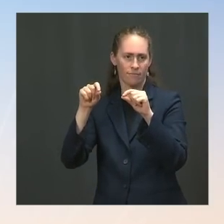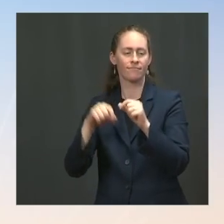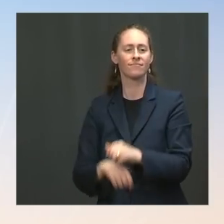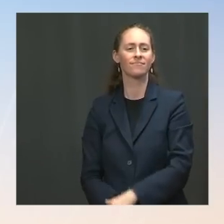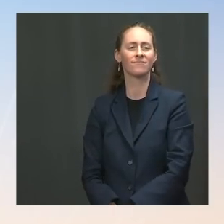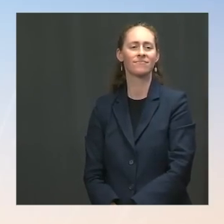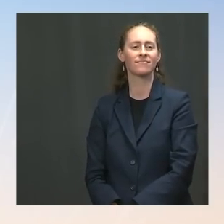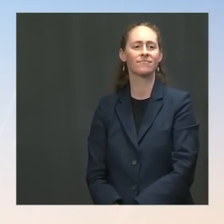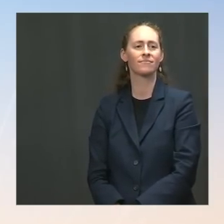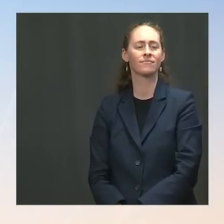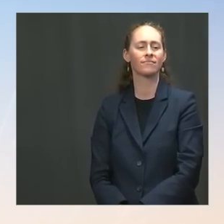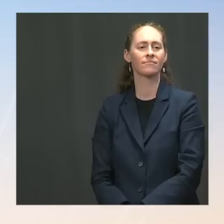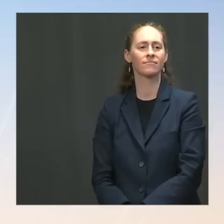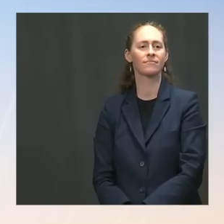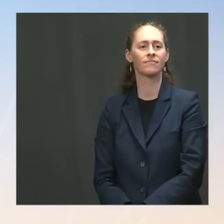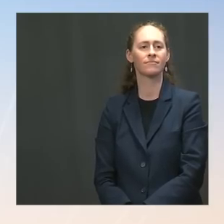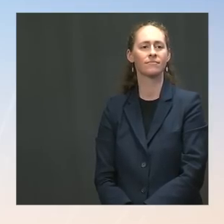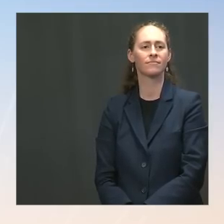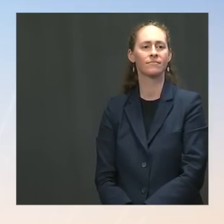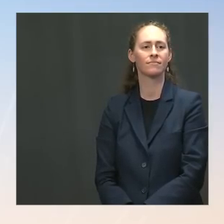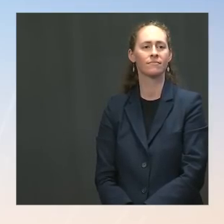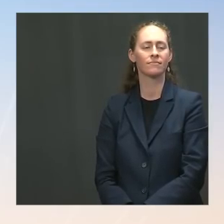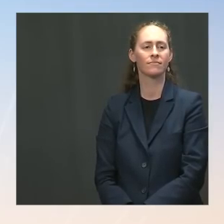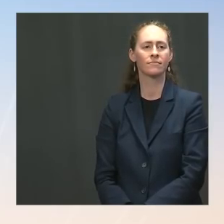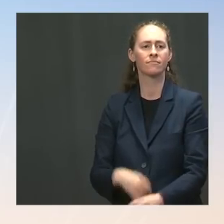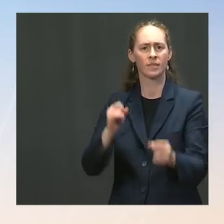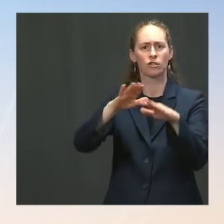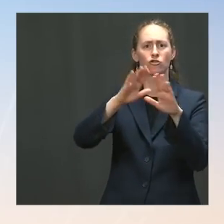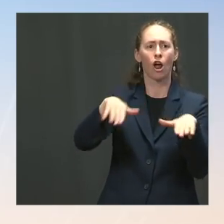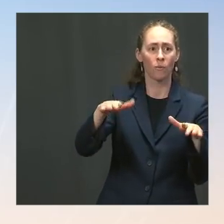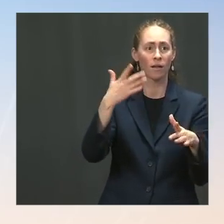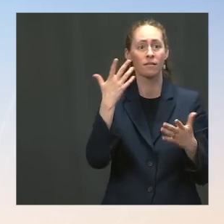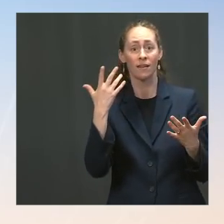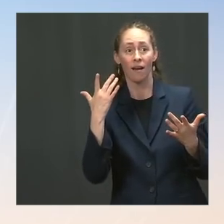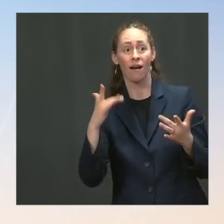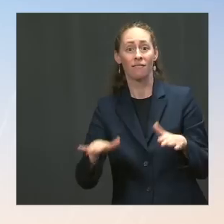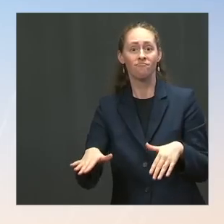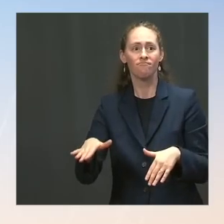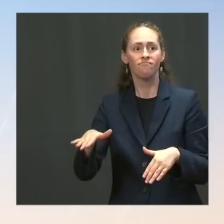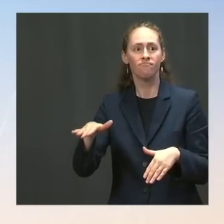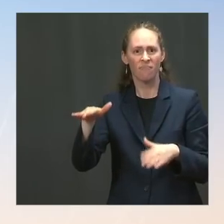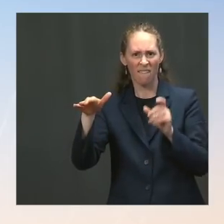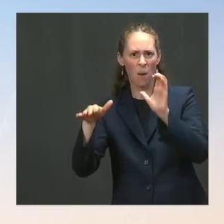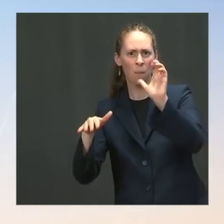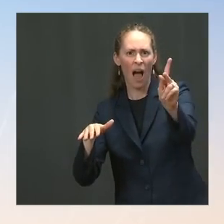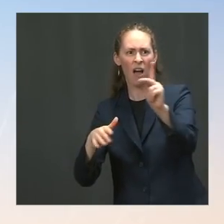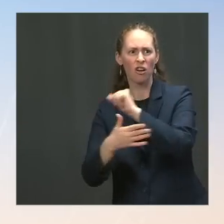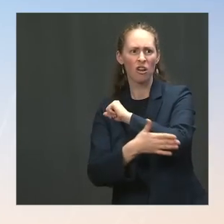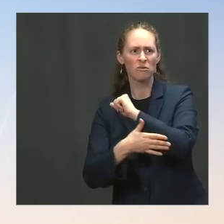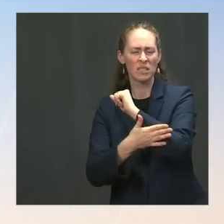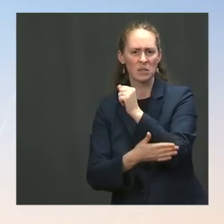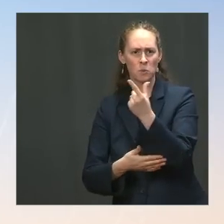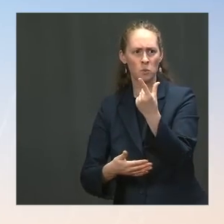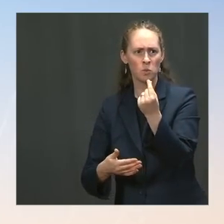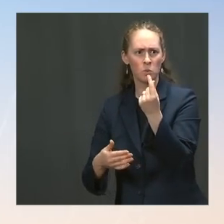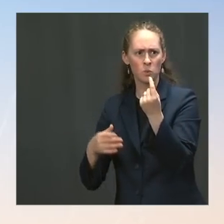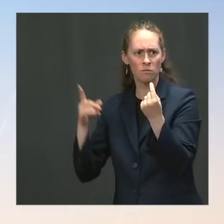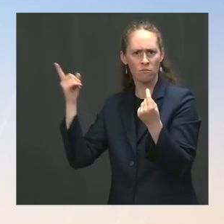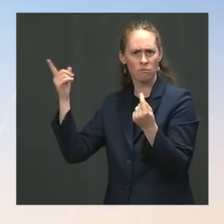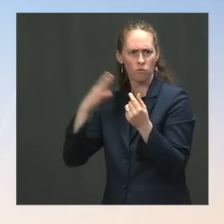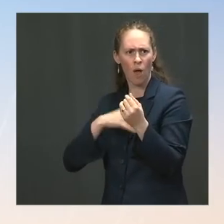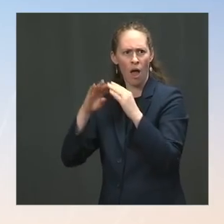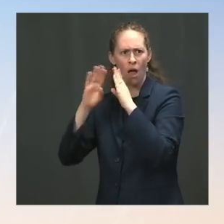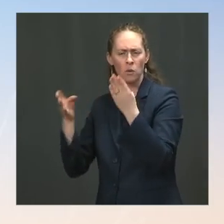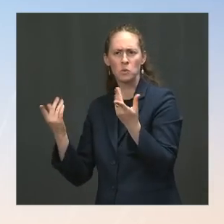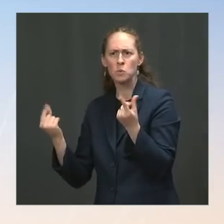about to age out of the system and might have to return to their home country. So is the White House looking at any action on that issue? Yeah, it's a great question. I think Lalit asked something similar the other day.